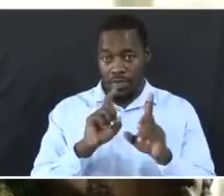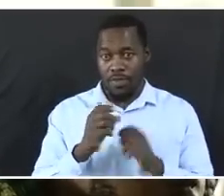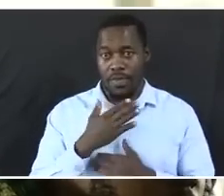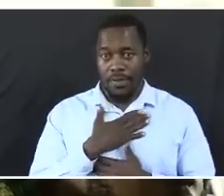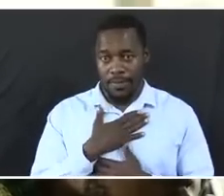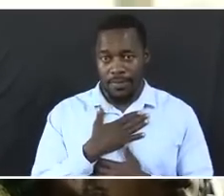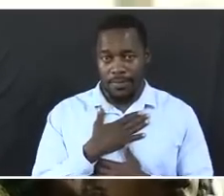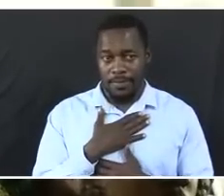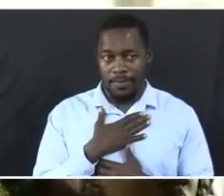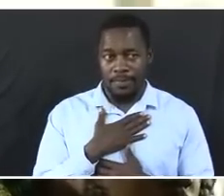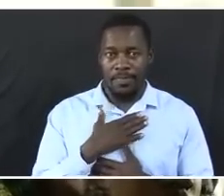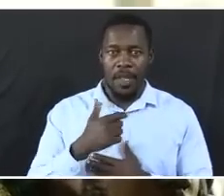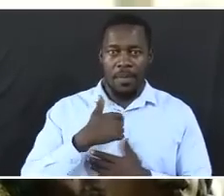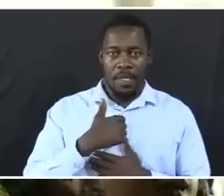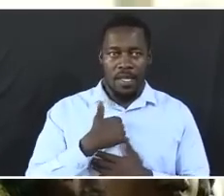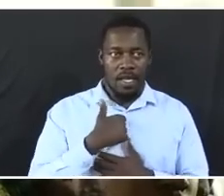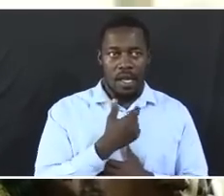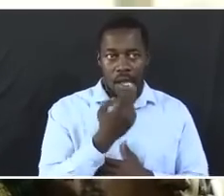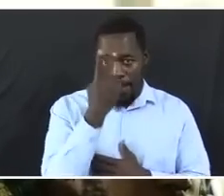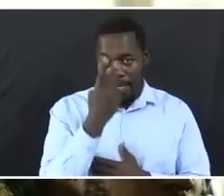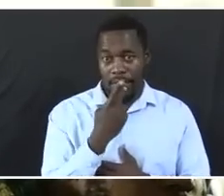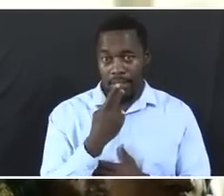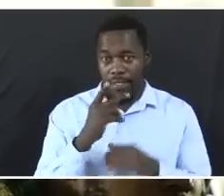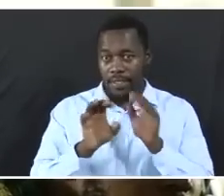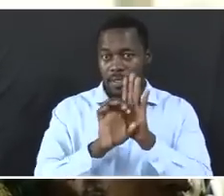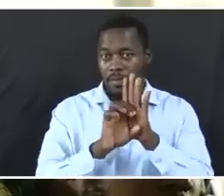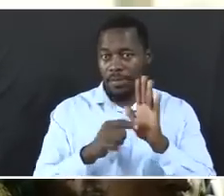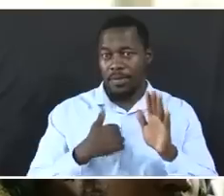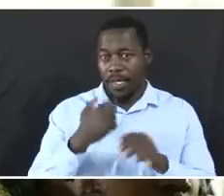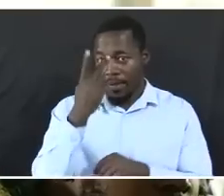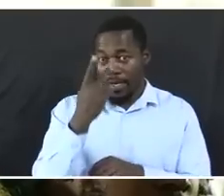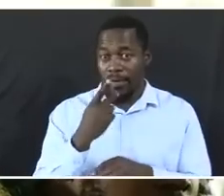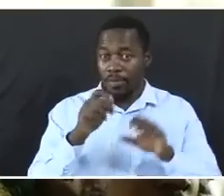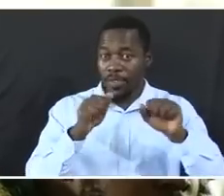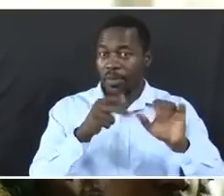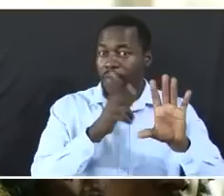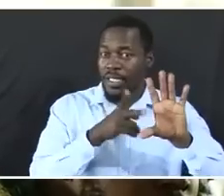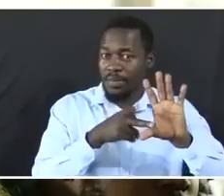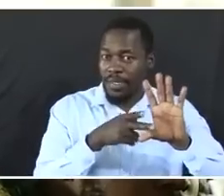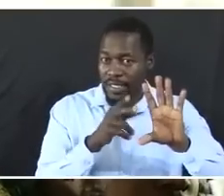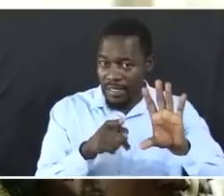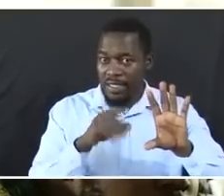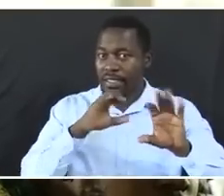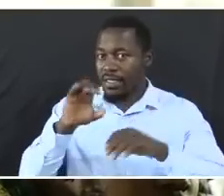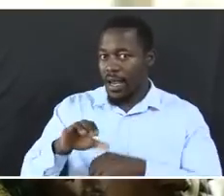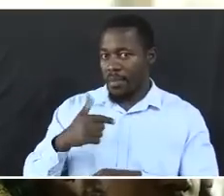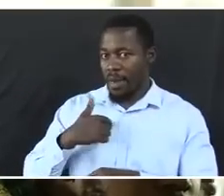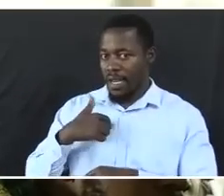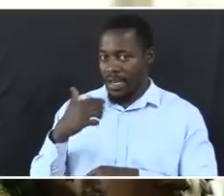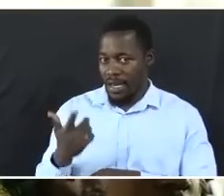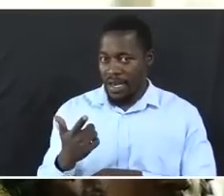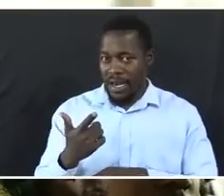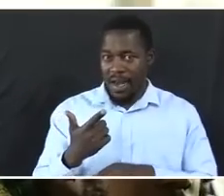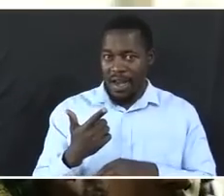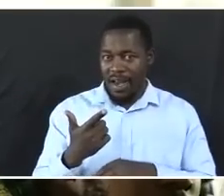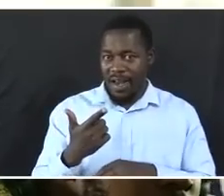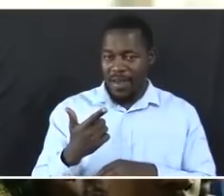should me as a parent maybe participate in my son getting